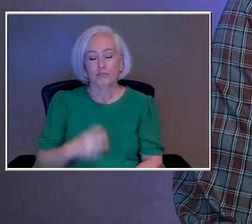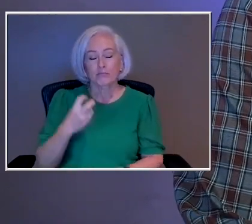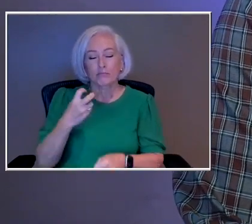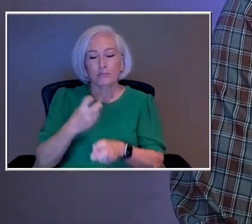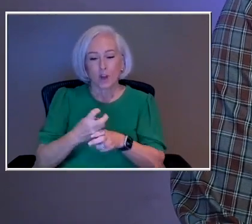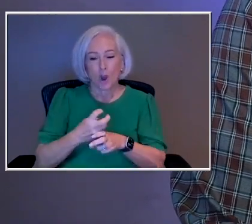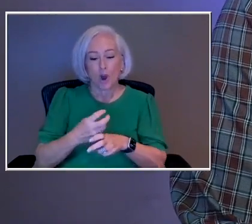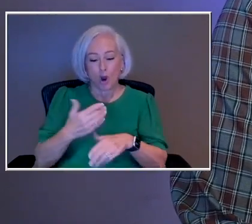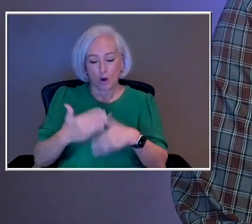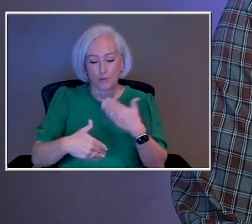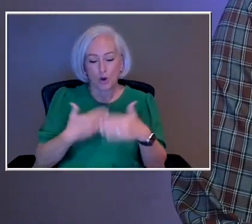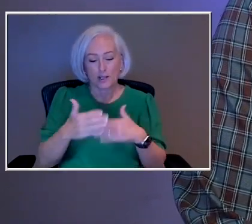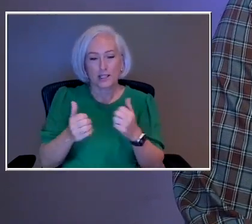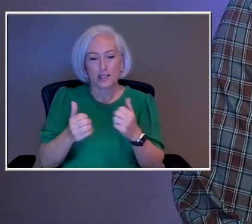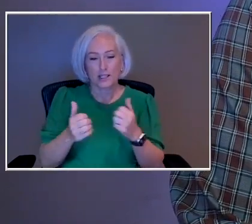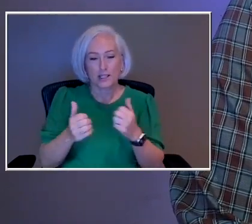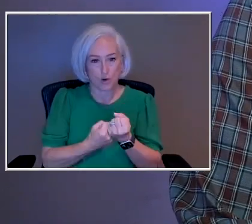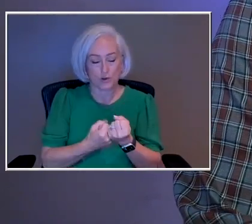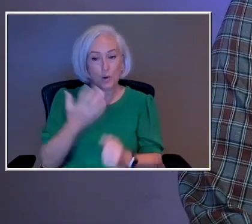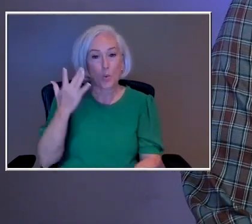2 health insurances at the time.